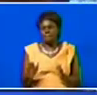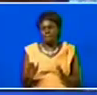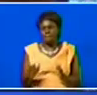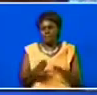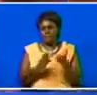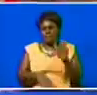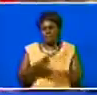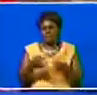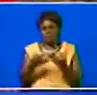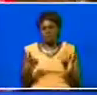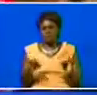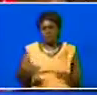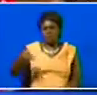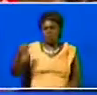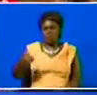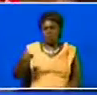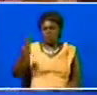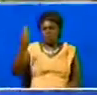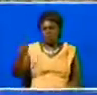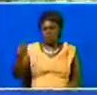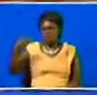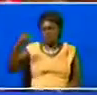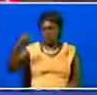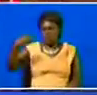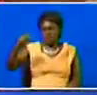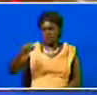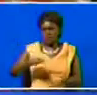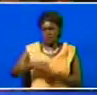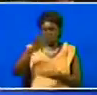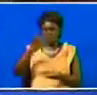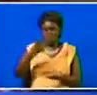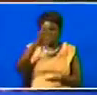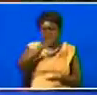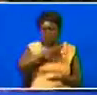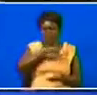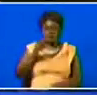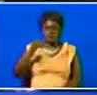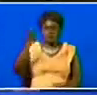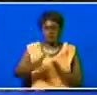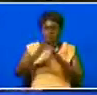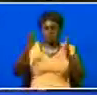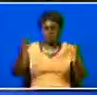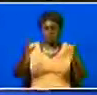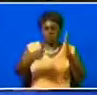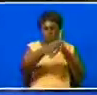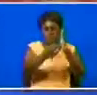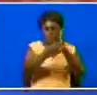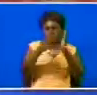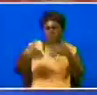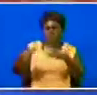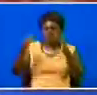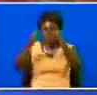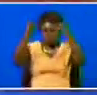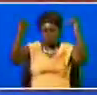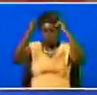Tunashonea bure. The group's funding by UNHCR hopes to increase their sales and in future broaden their expertise outside the refugee